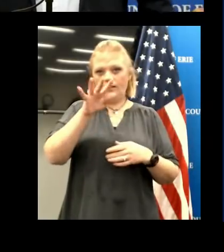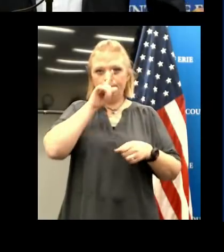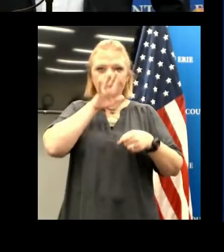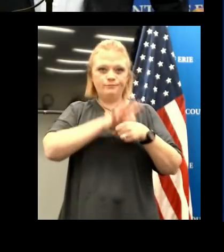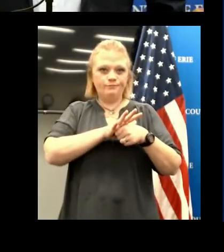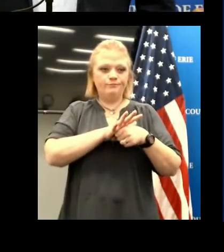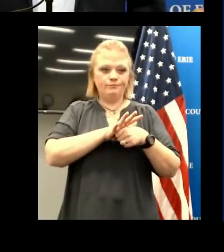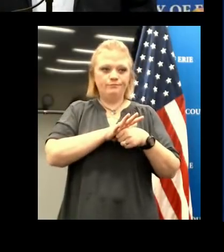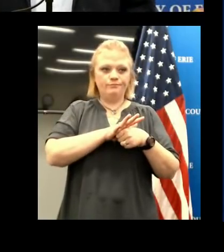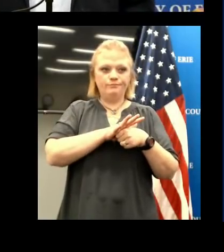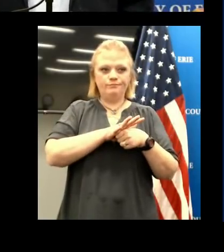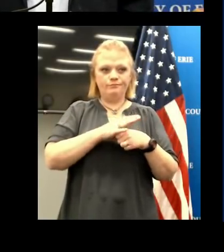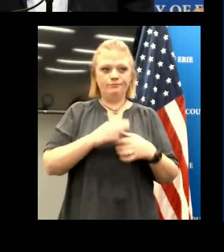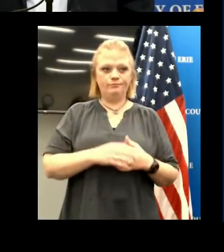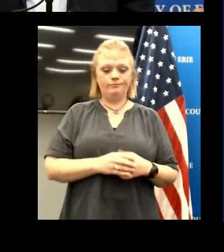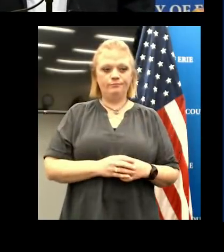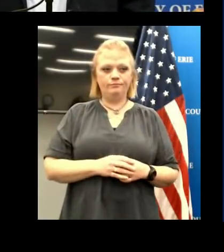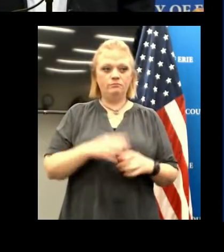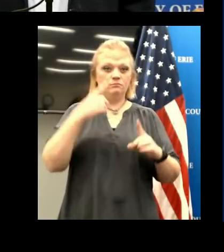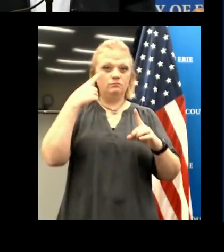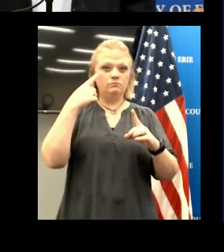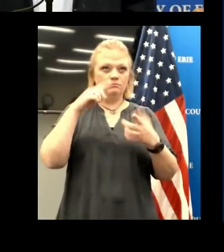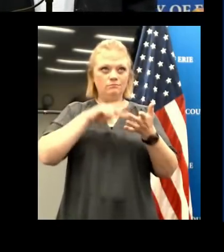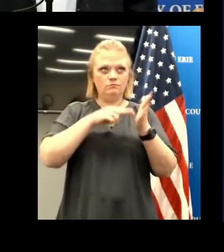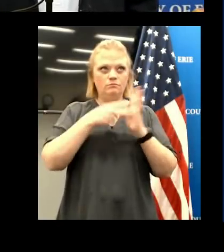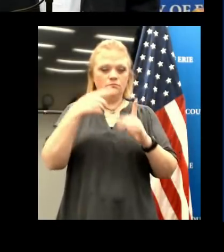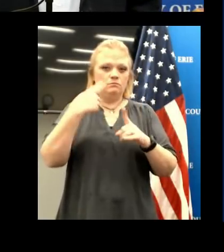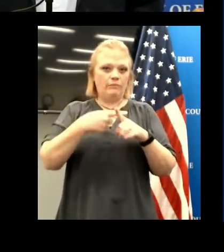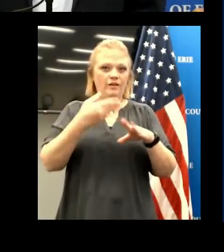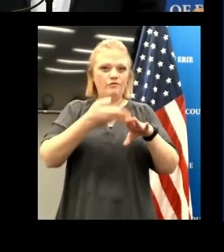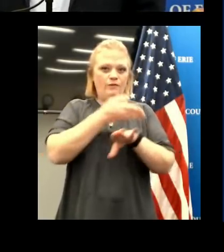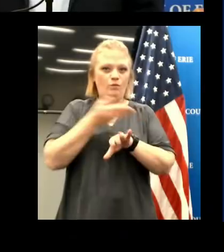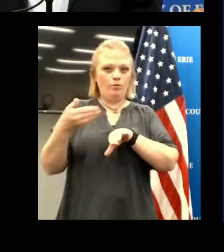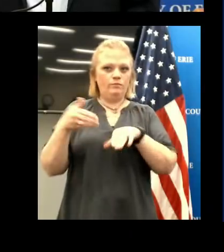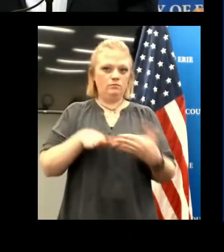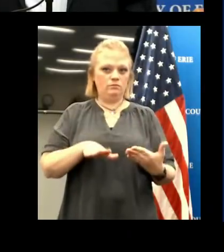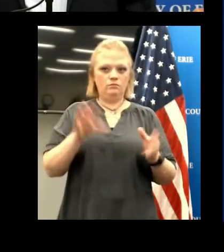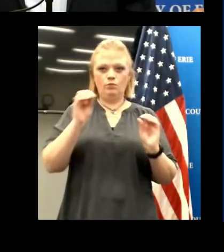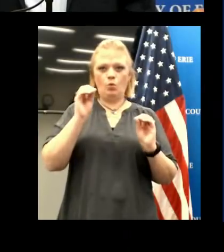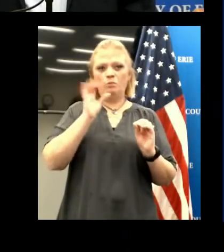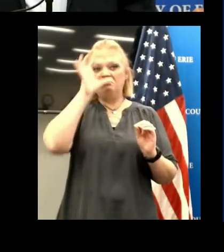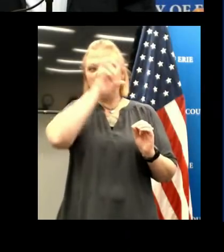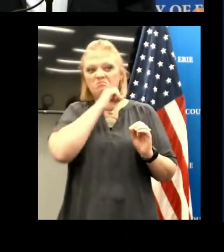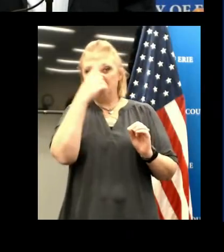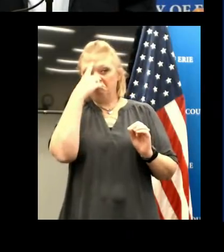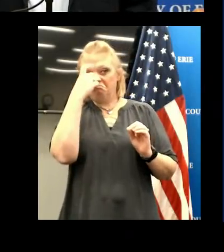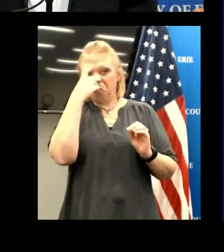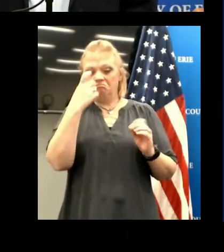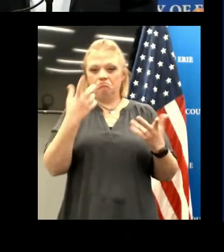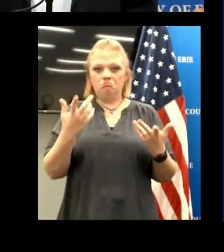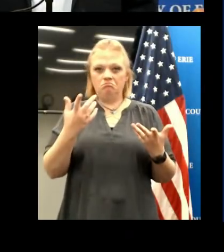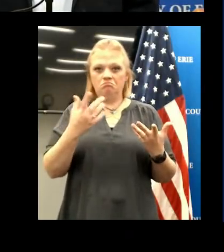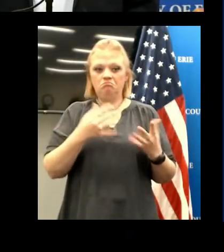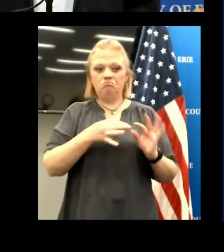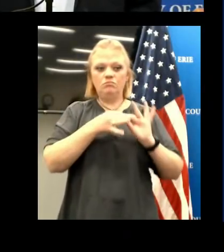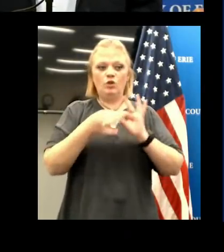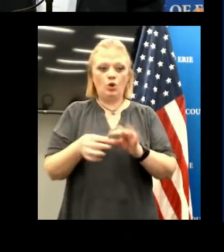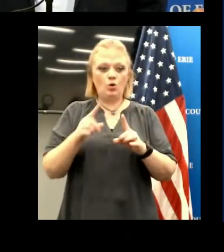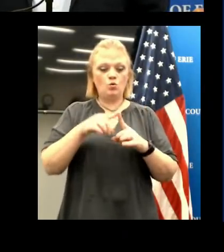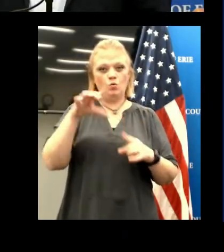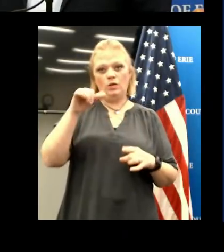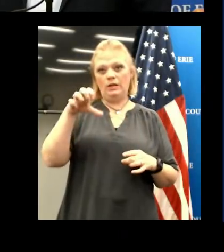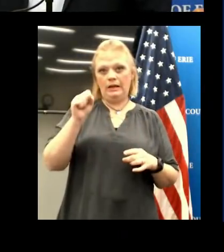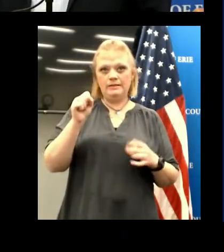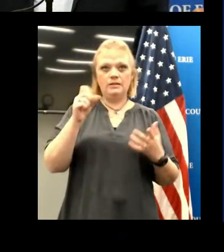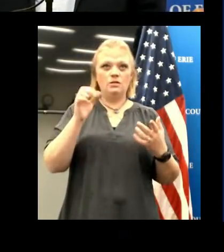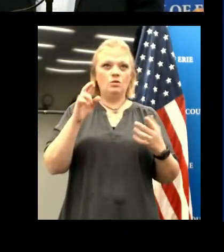cases. In other words, they were positive before death. There's no presumed positive cases with regards to the cases that we do, or for